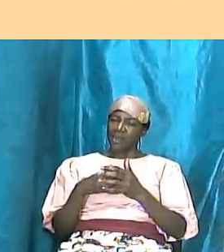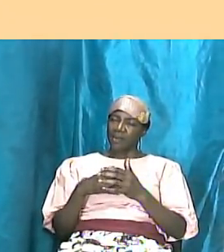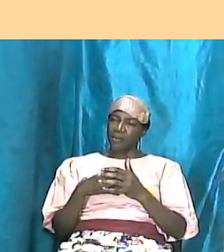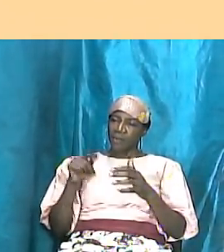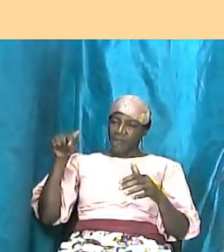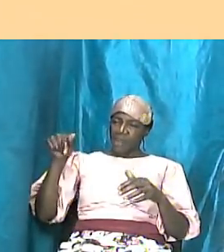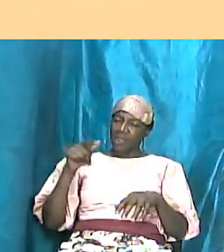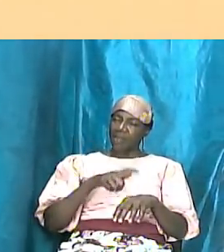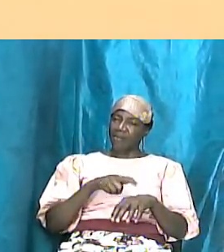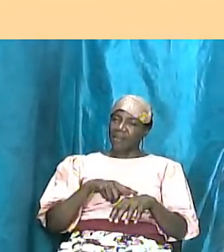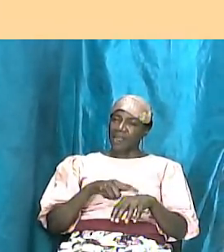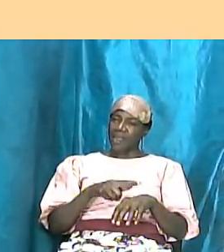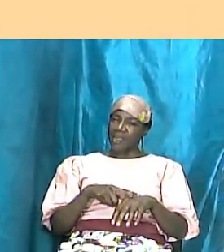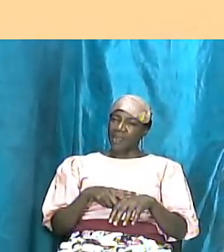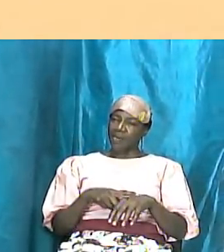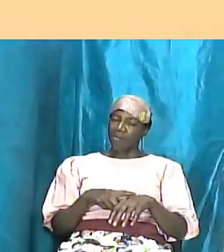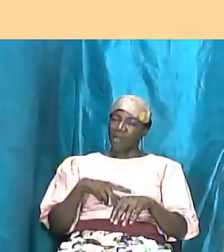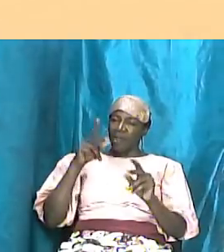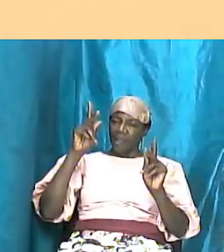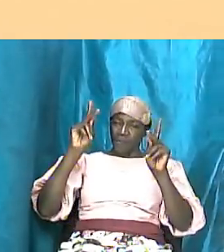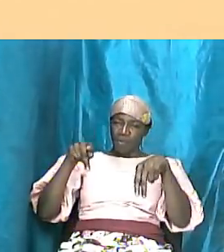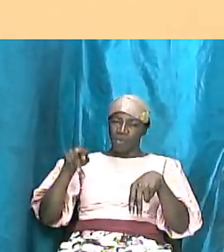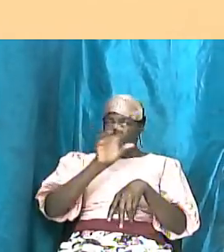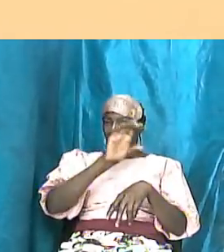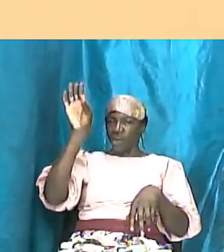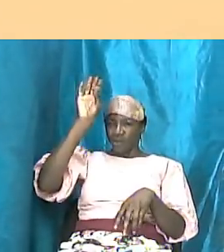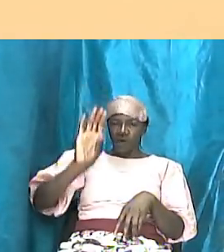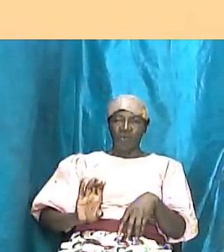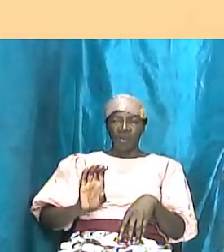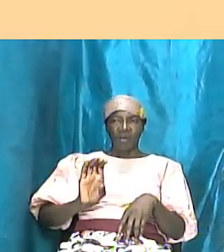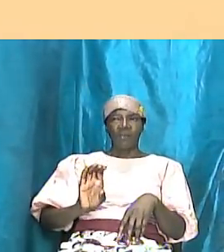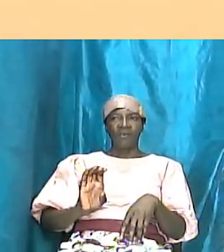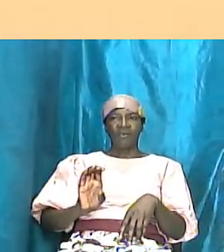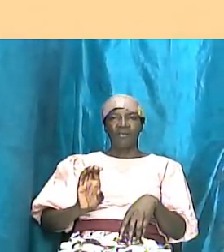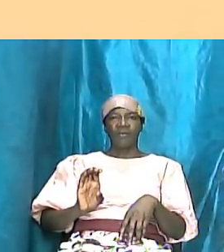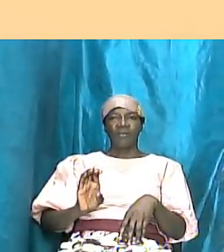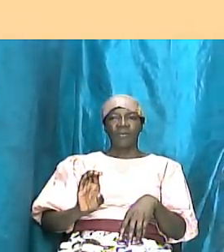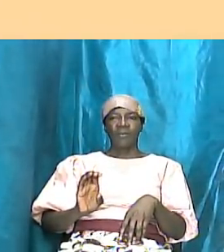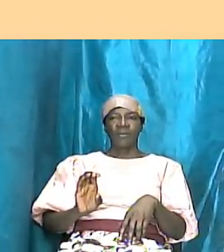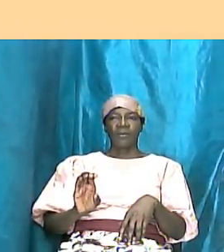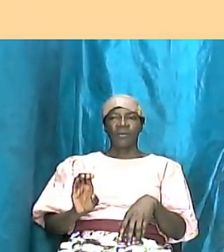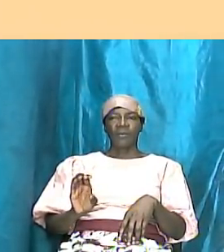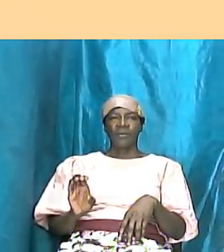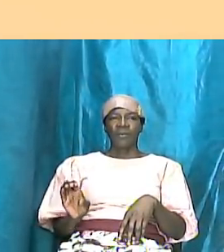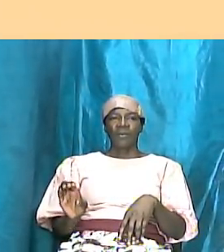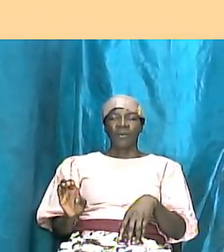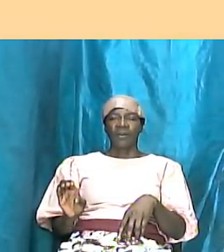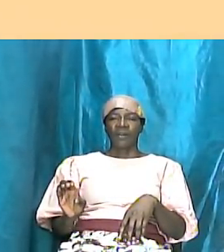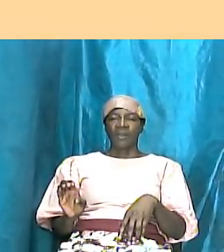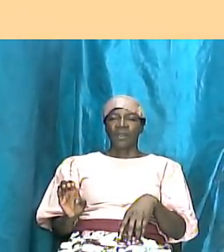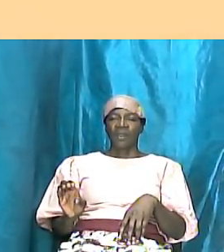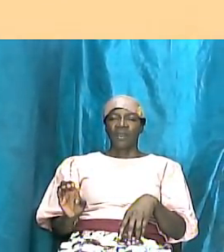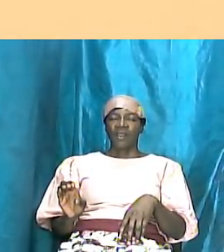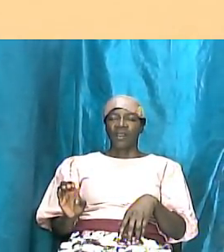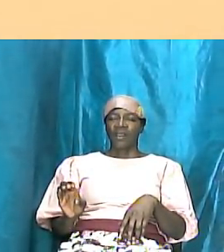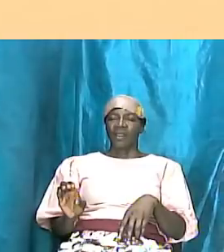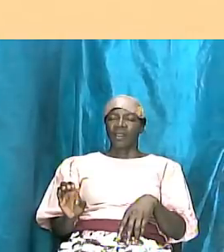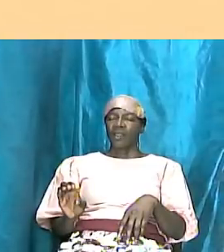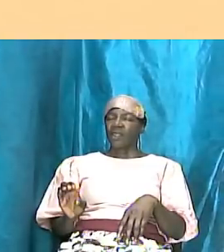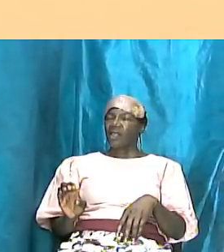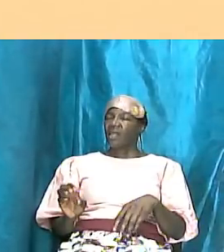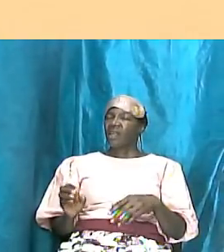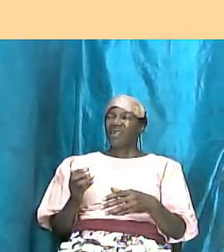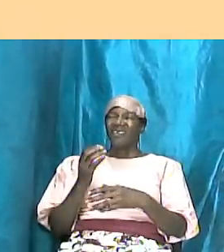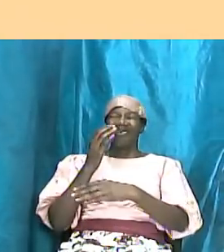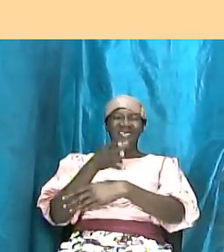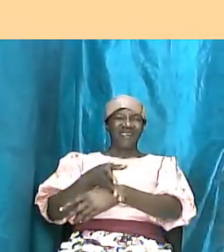this time being placed on the cross, Jesus at this time now being his hands, the nails went